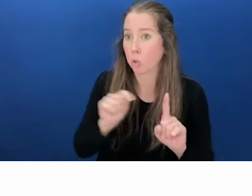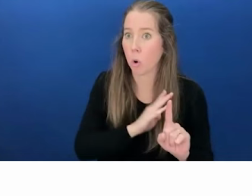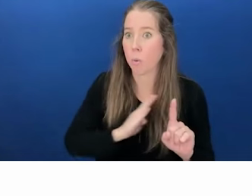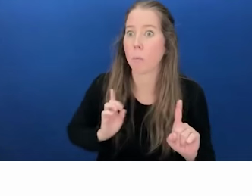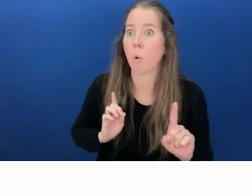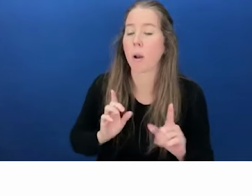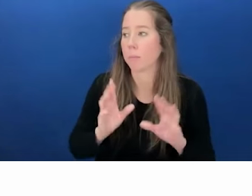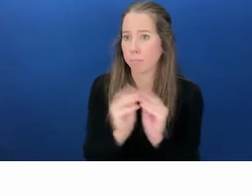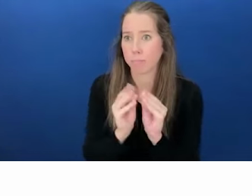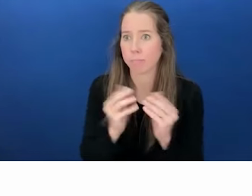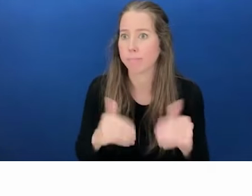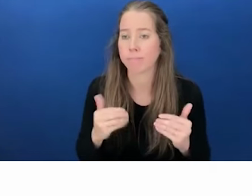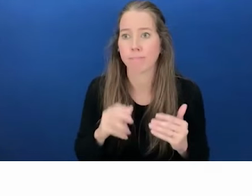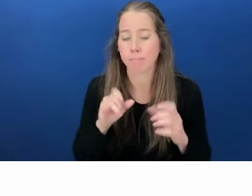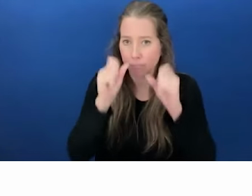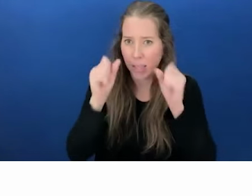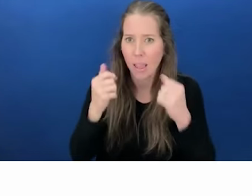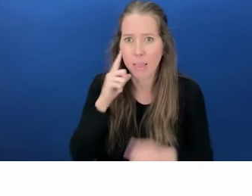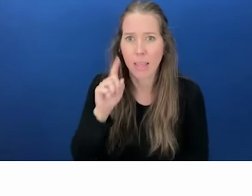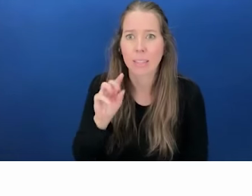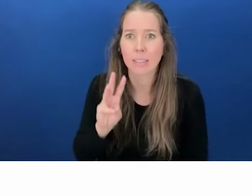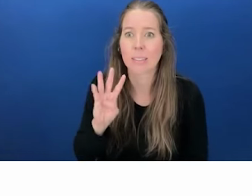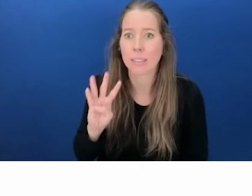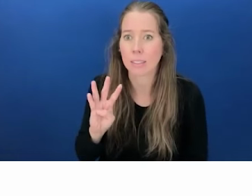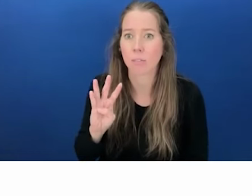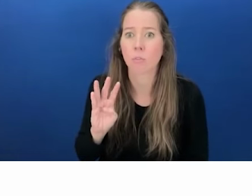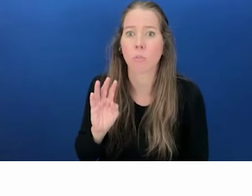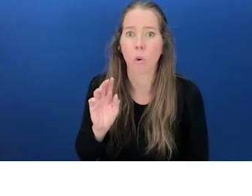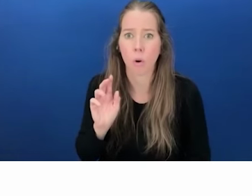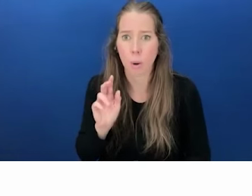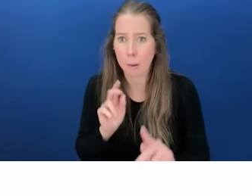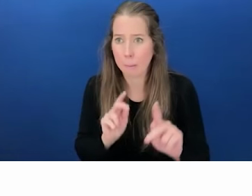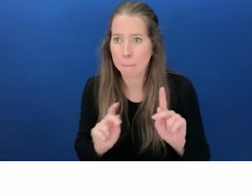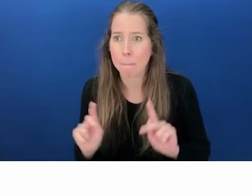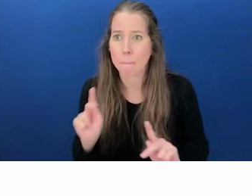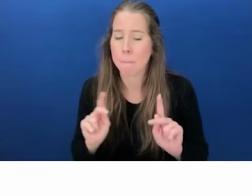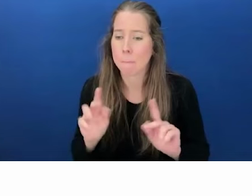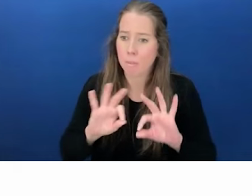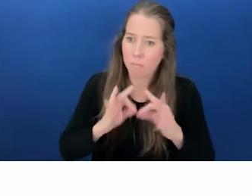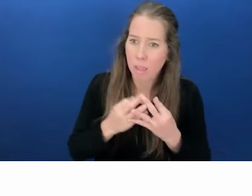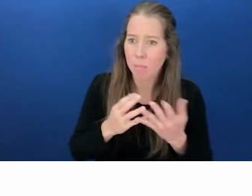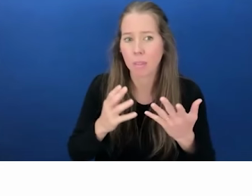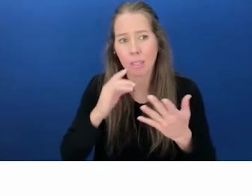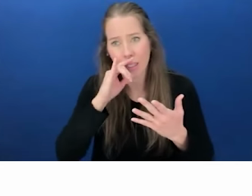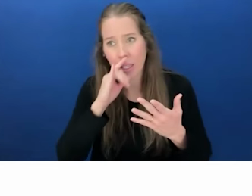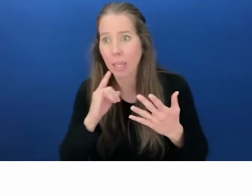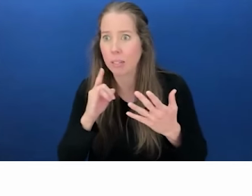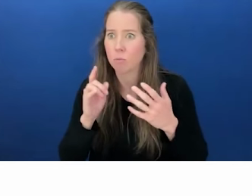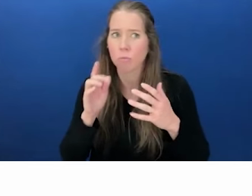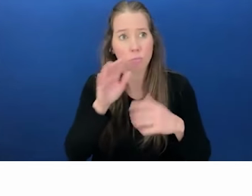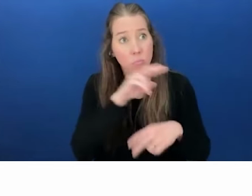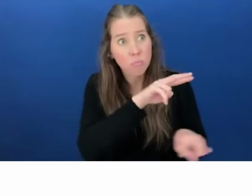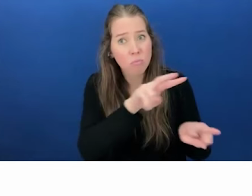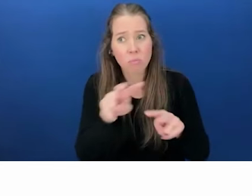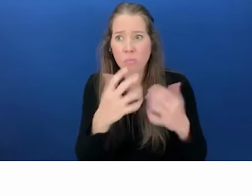was amazing. You had 64 people, I think, and families and kids and a sea of blue shirts. That was one of the times where we